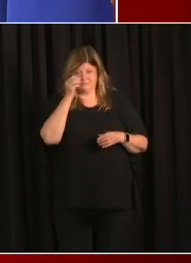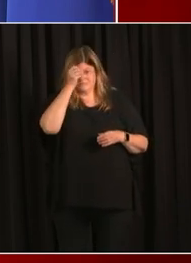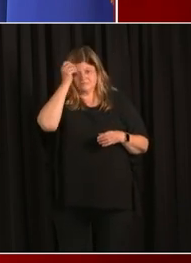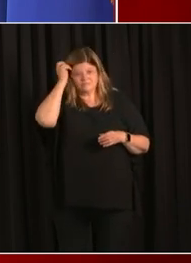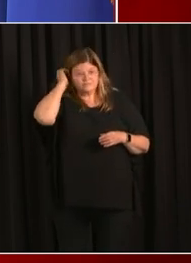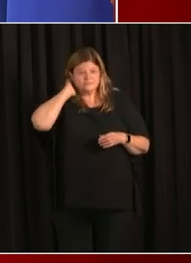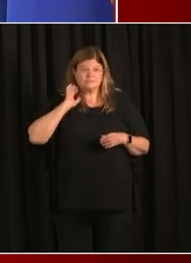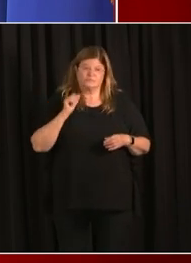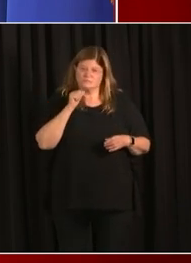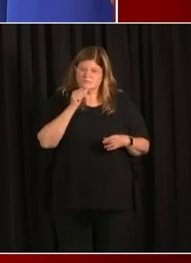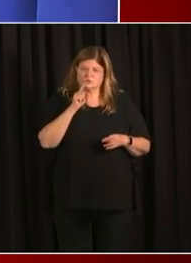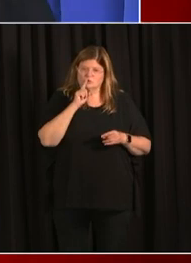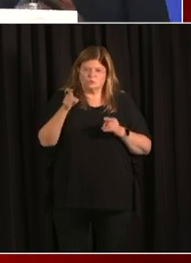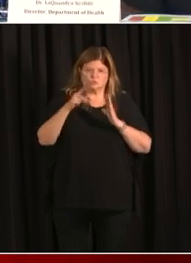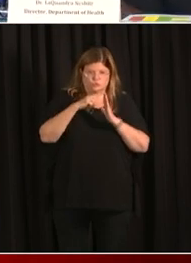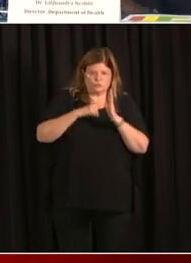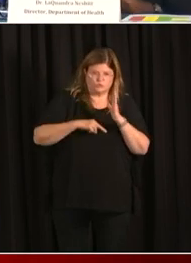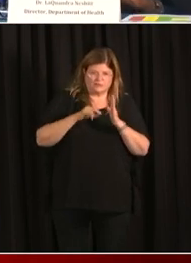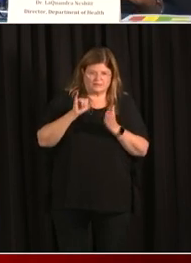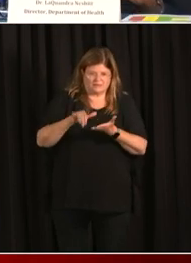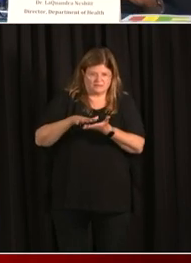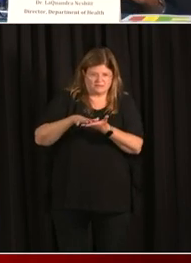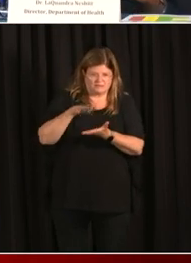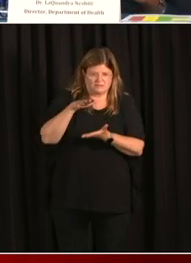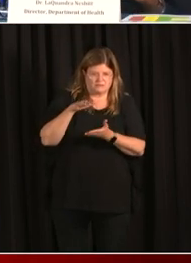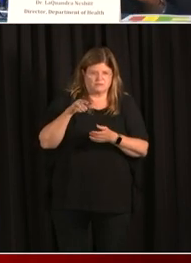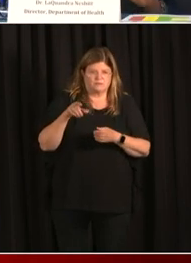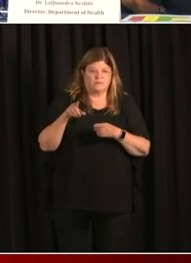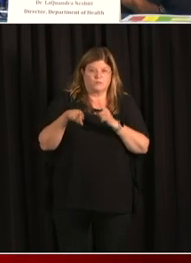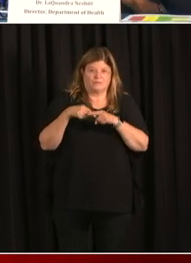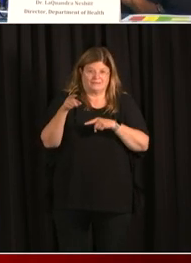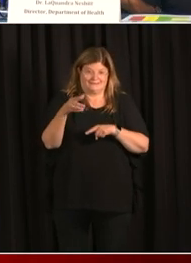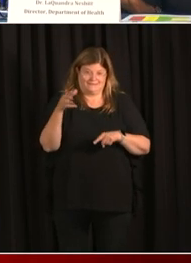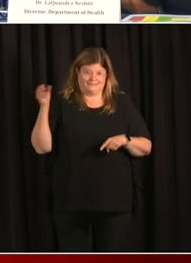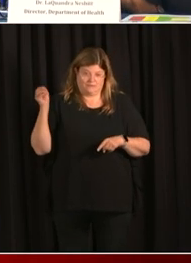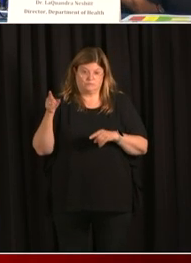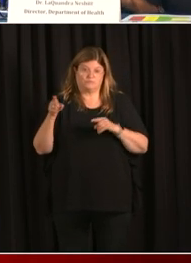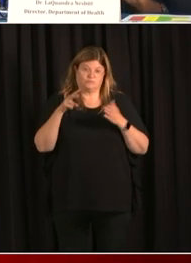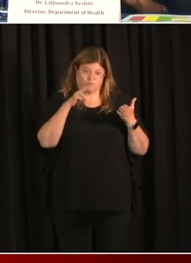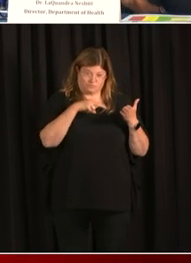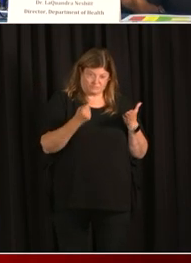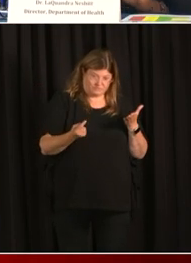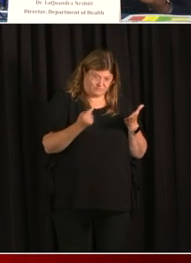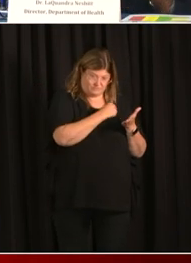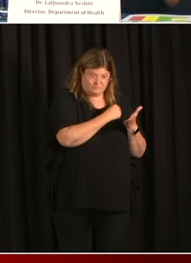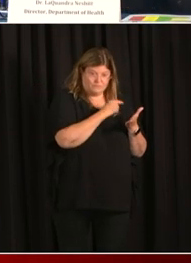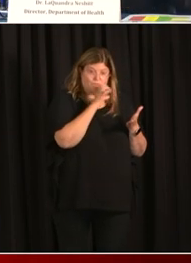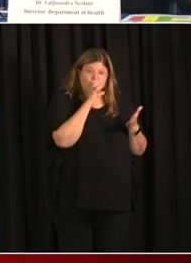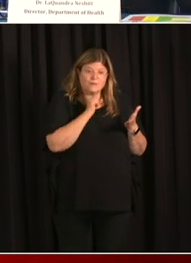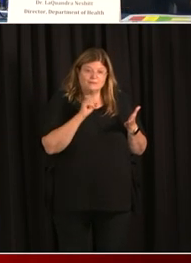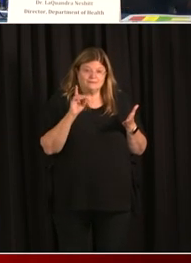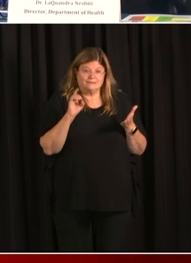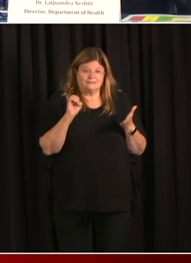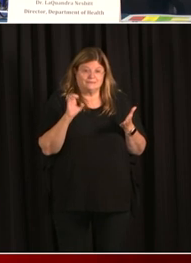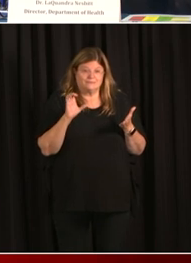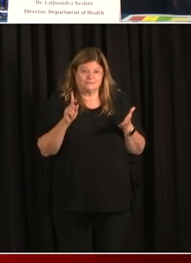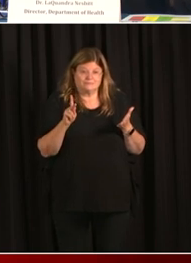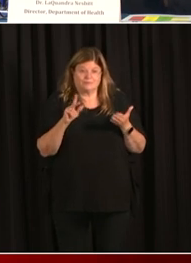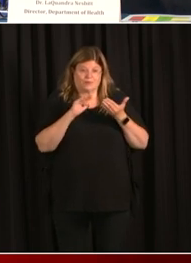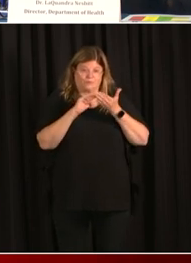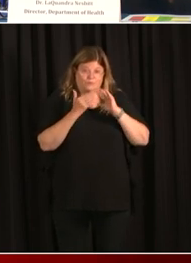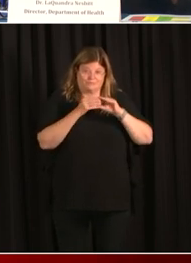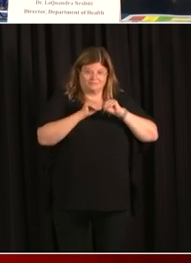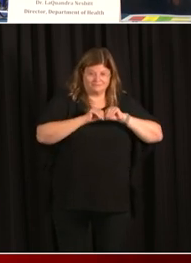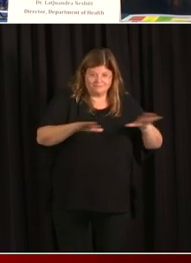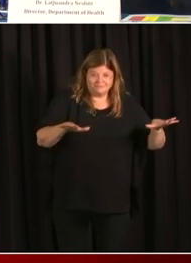I don't know if you shred those decks when you leave, but if you go back and you look at an old deck, there was community spread and there